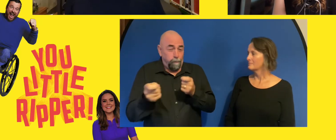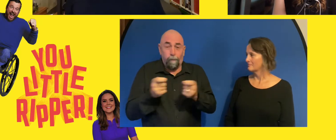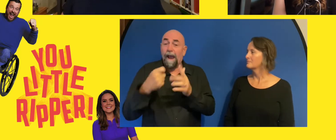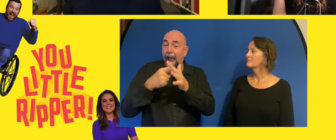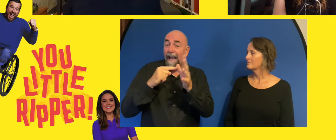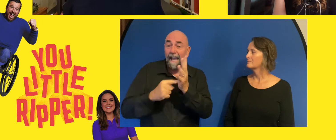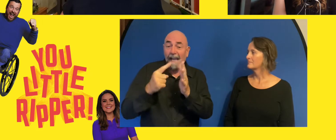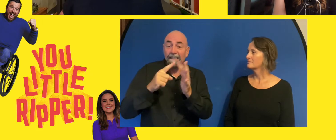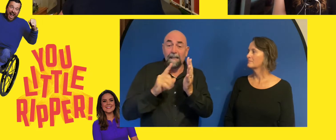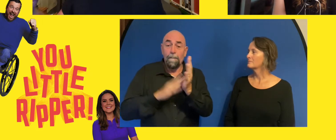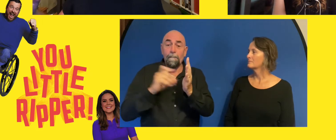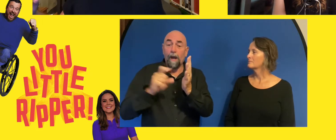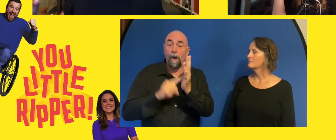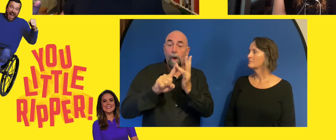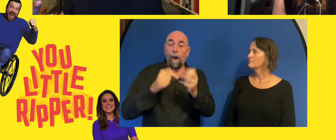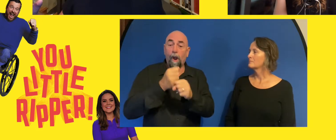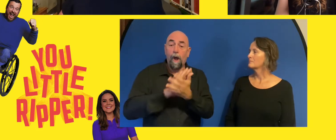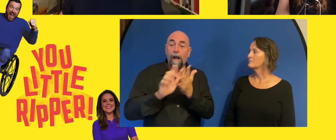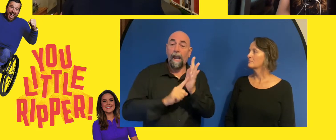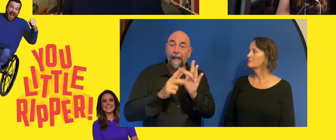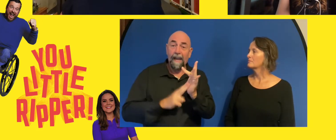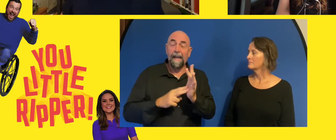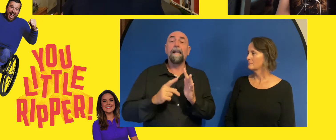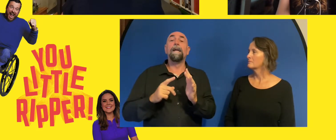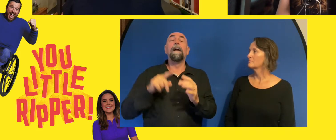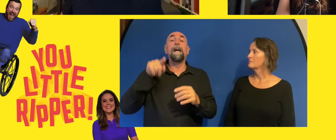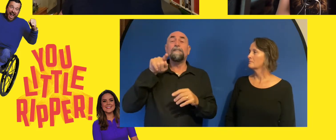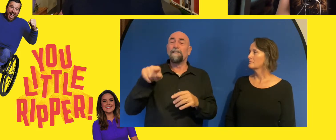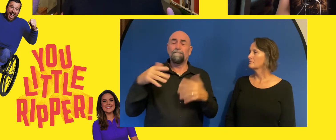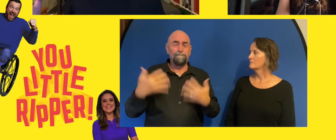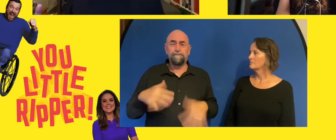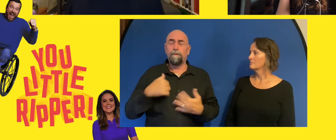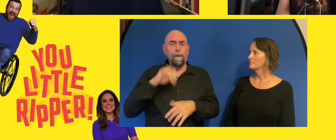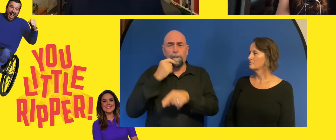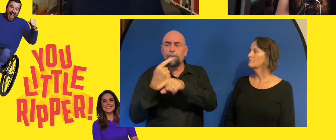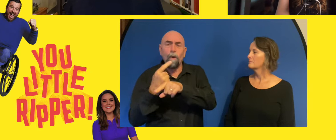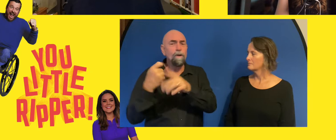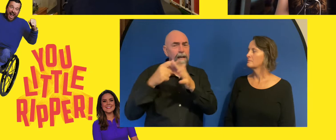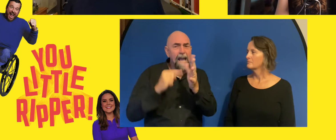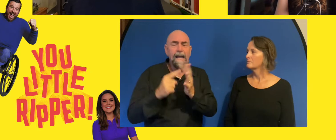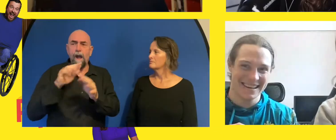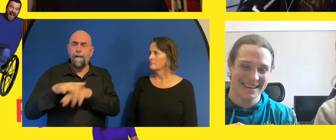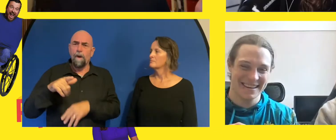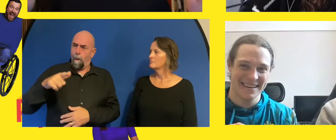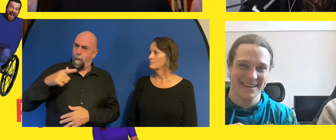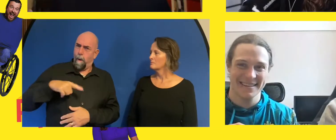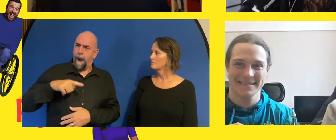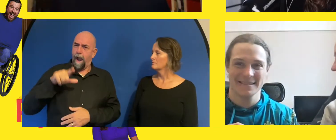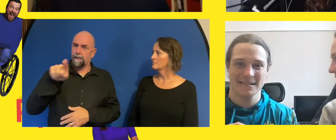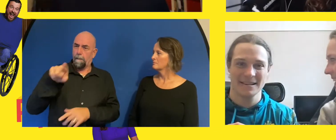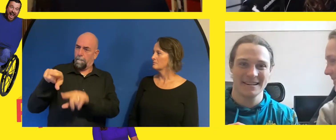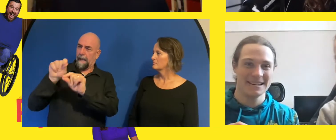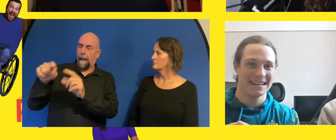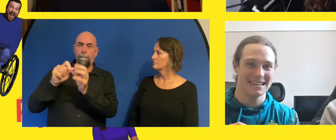who's the flag bearer, but we get to speak to Kate about why she chooses Ben. Ben